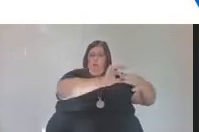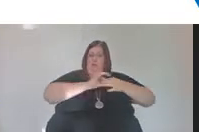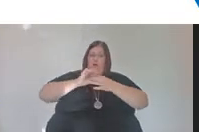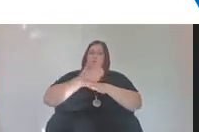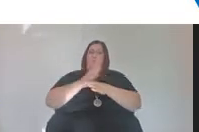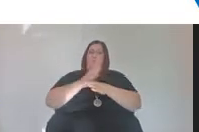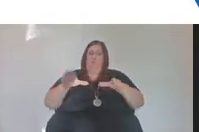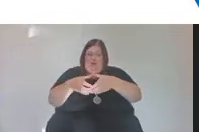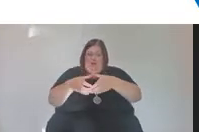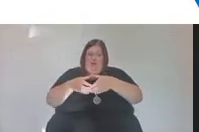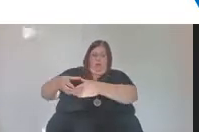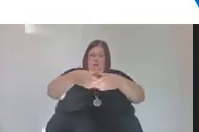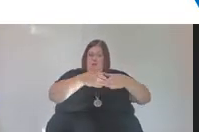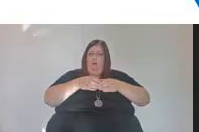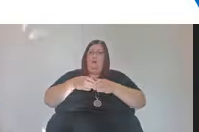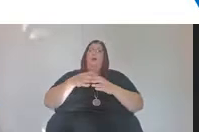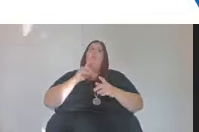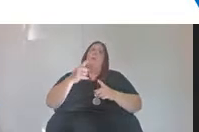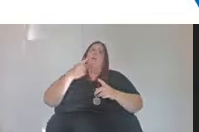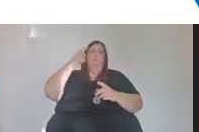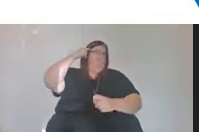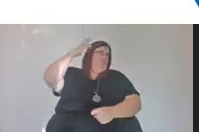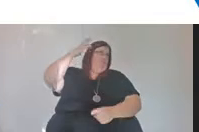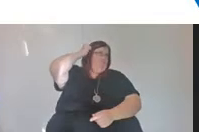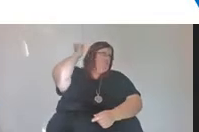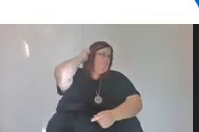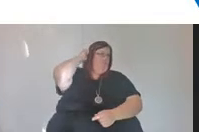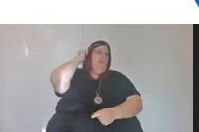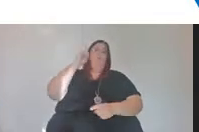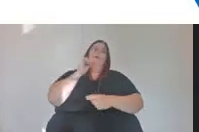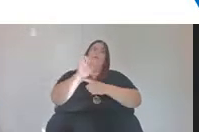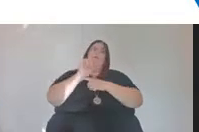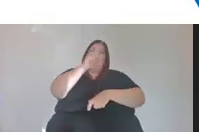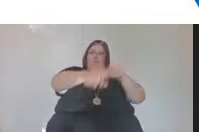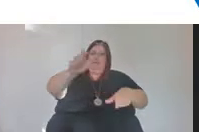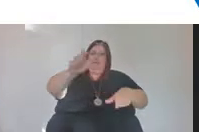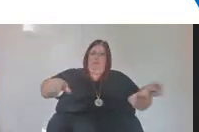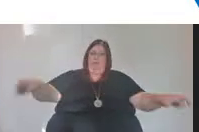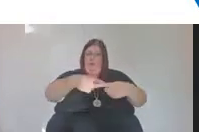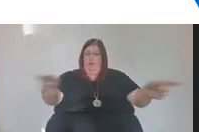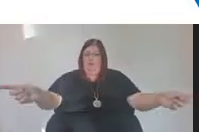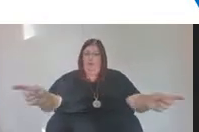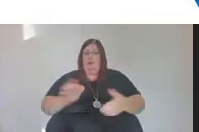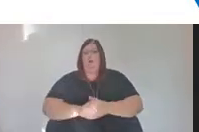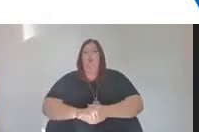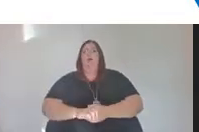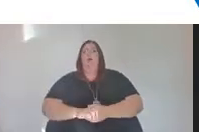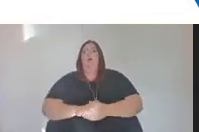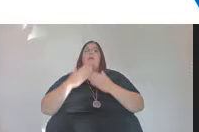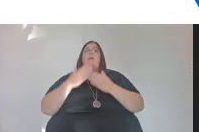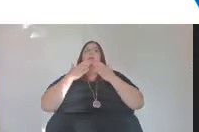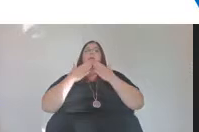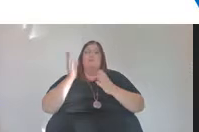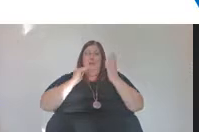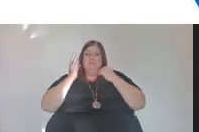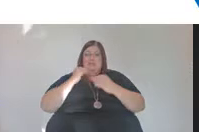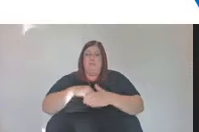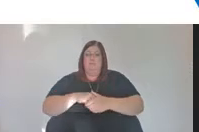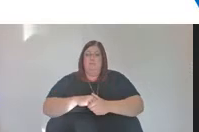is protecting the interests of our patients and the public. I'll thank you very much for listening,